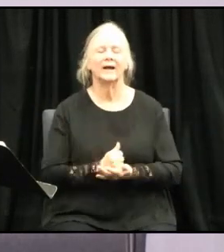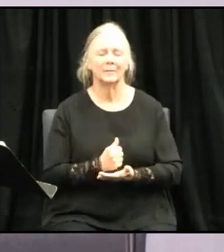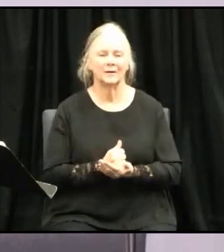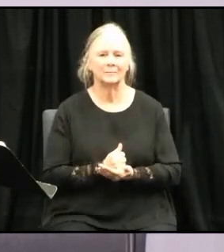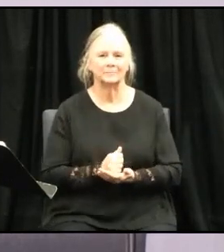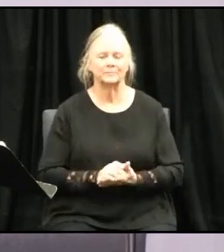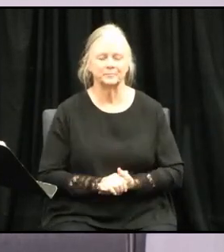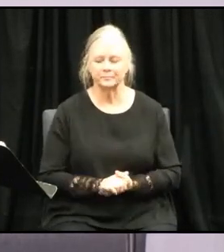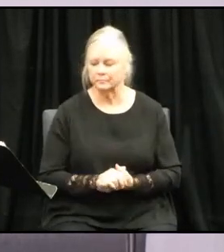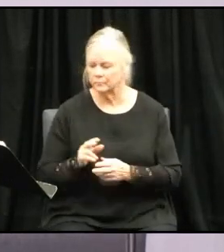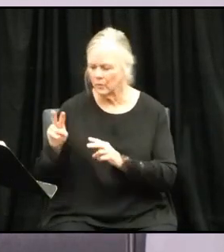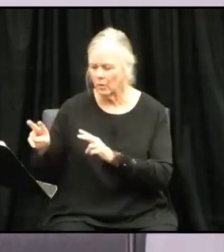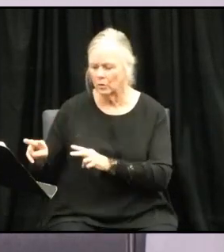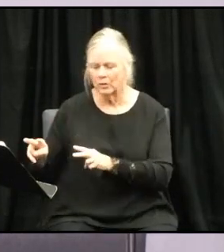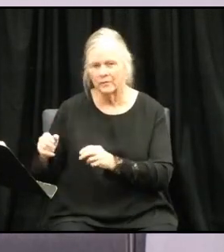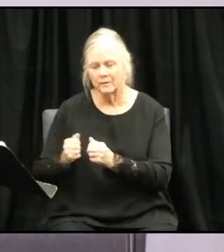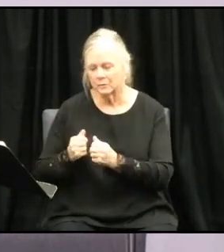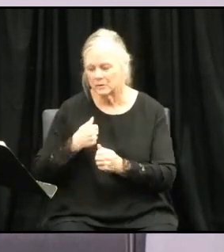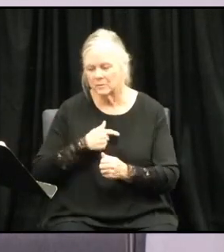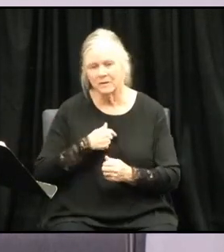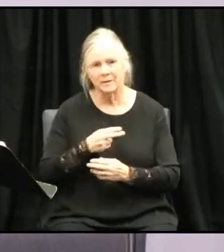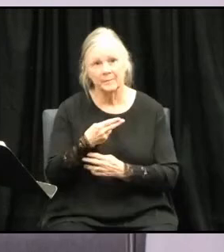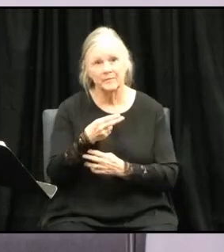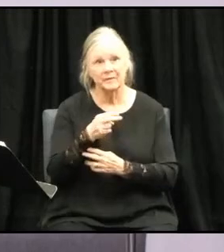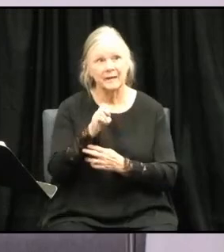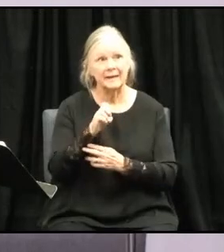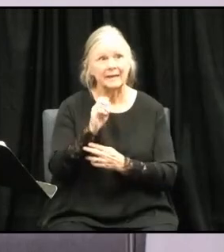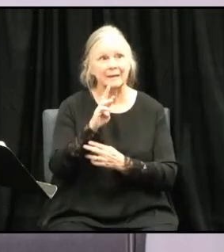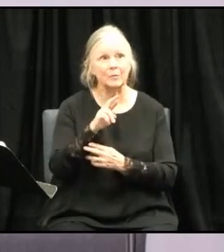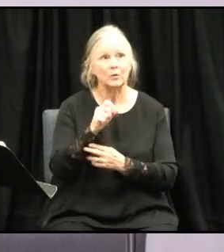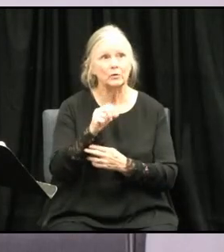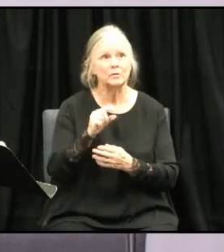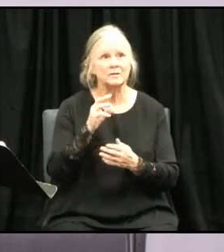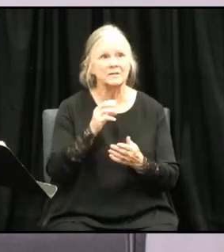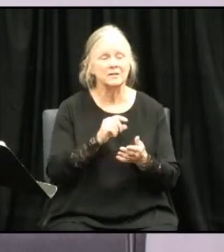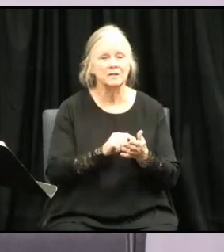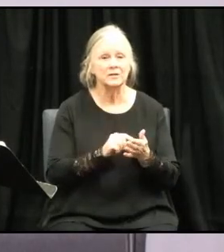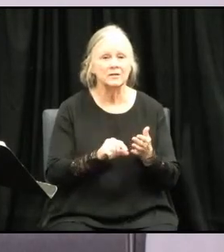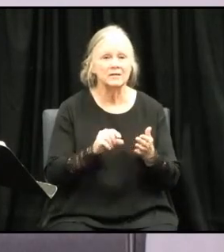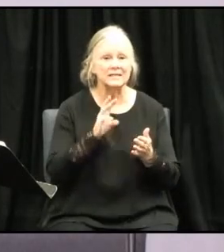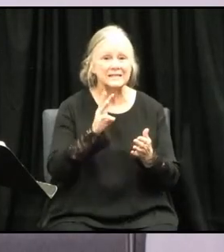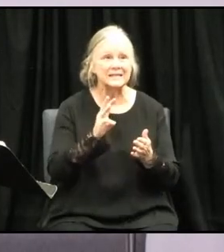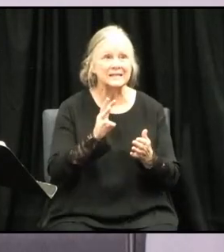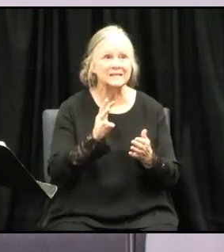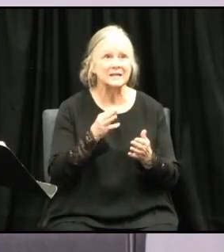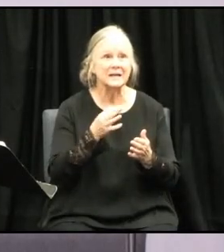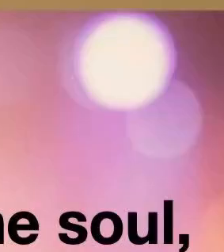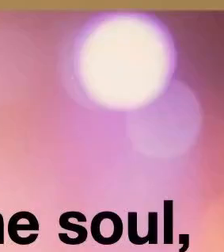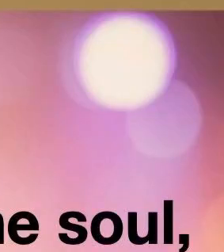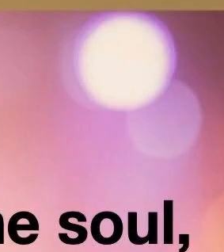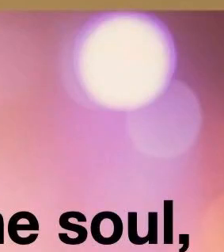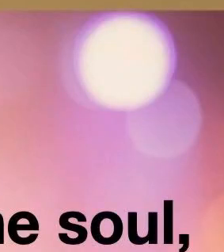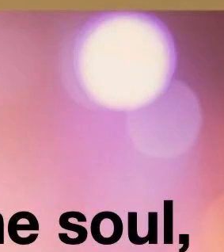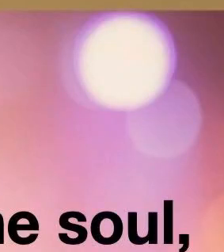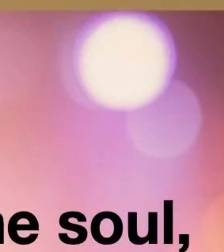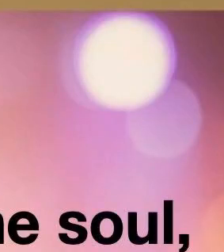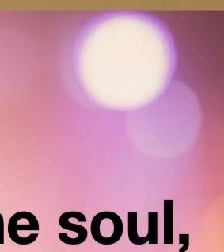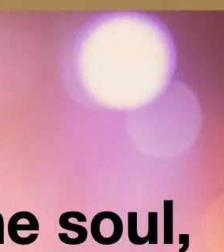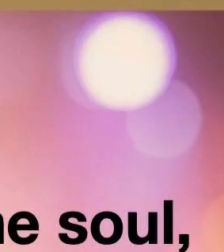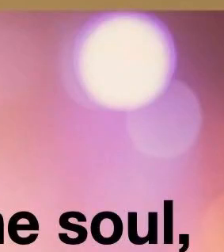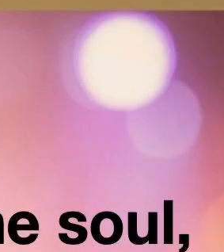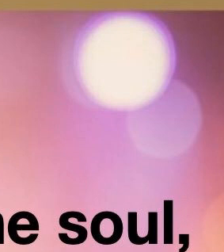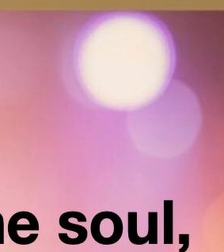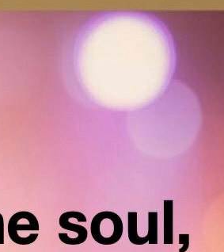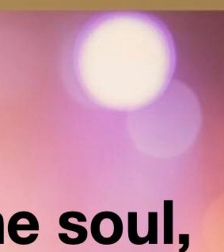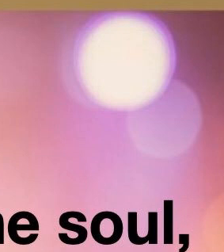Look at this with me. Hebrews 6, verse 9, 19 and 20, the first part of 20. This hope we have as